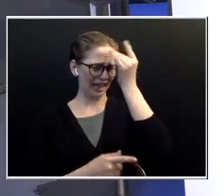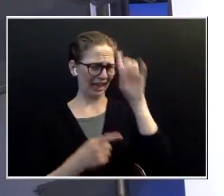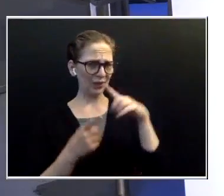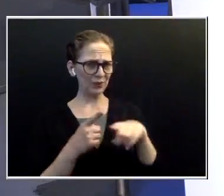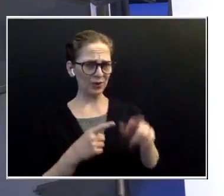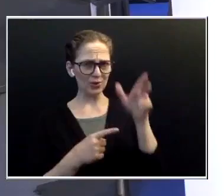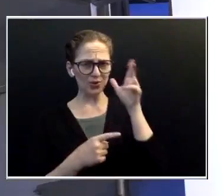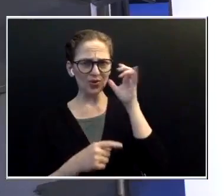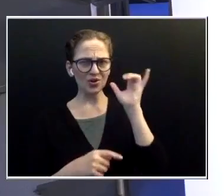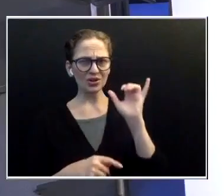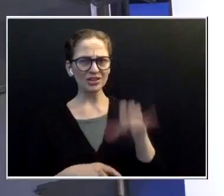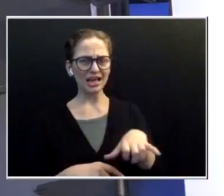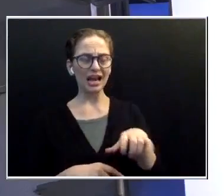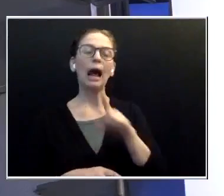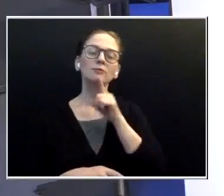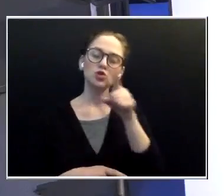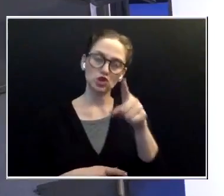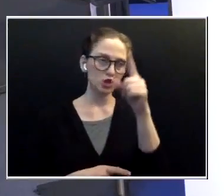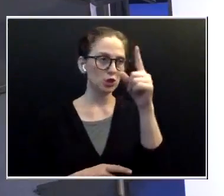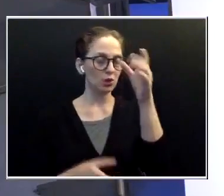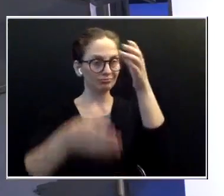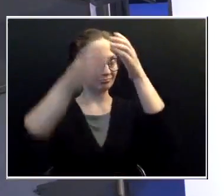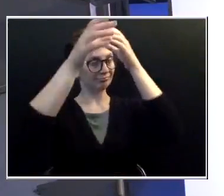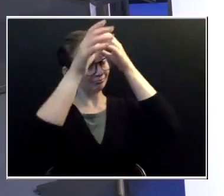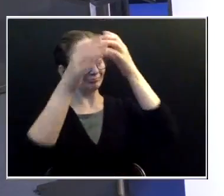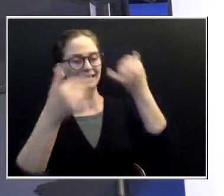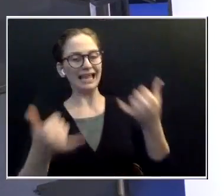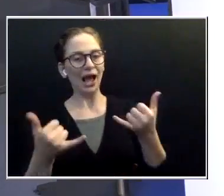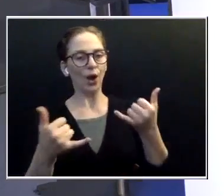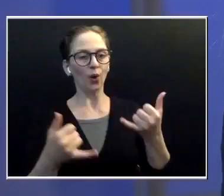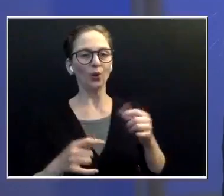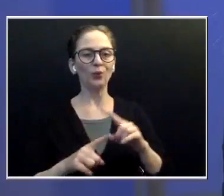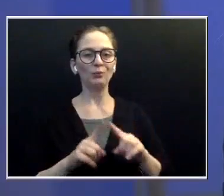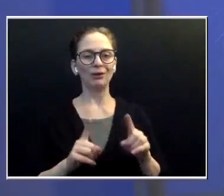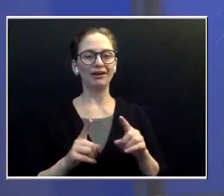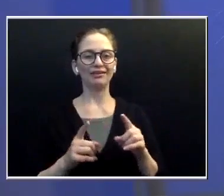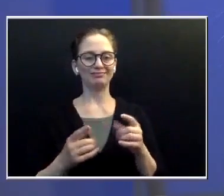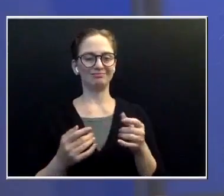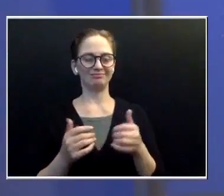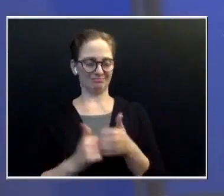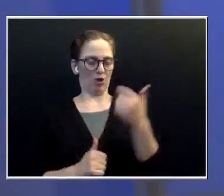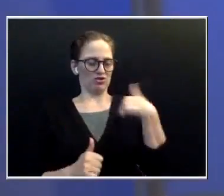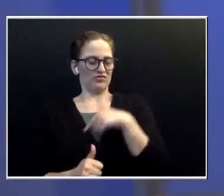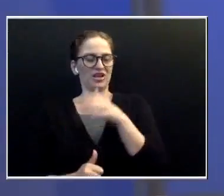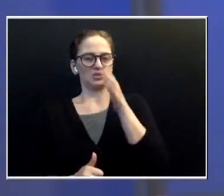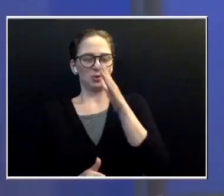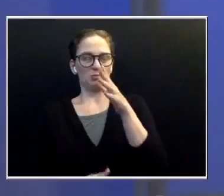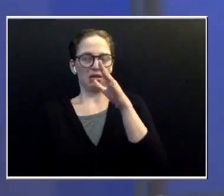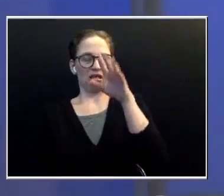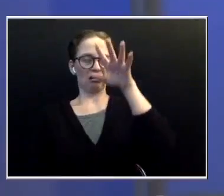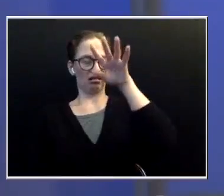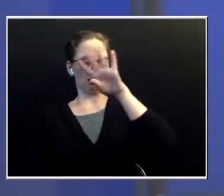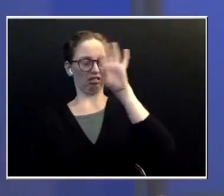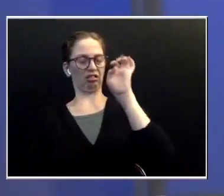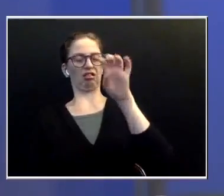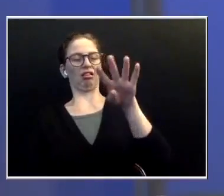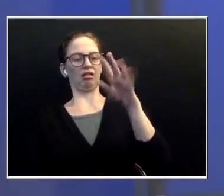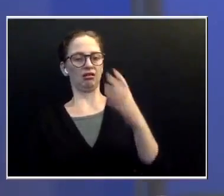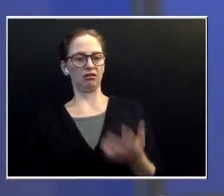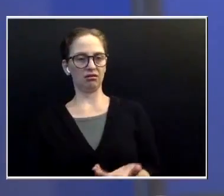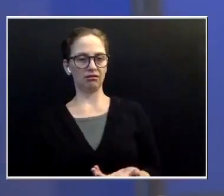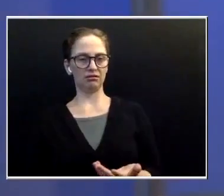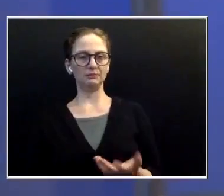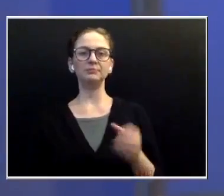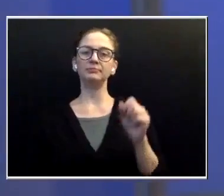and know all the details, but most people will go, what? Well, yeah, and you're literally just ticking